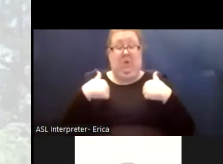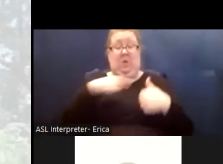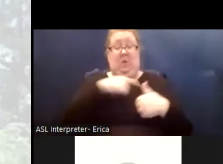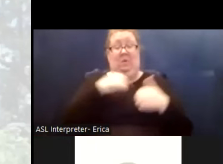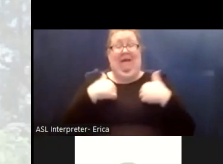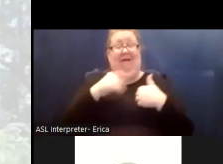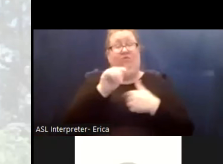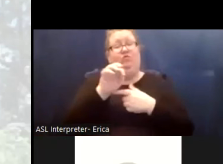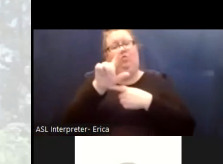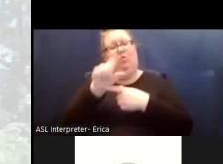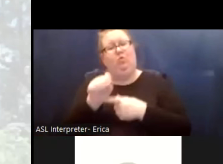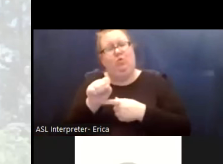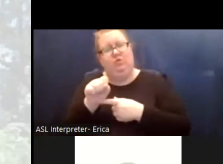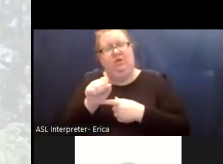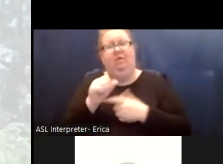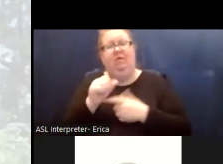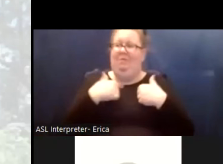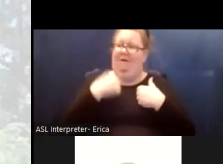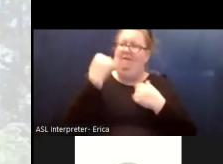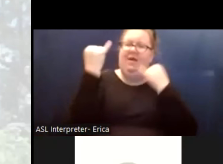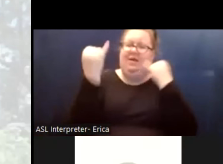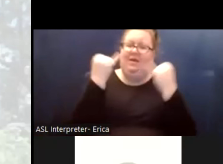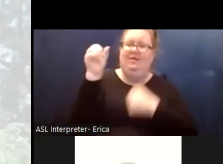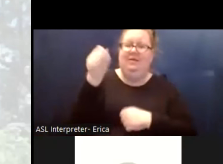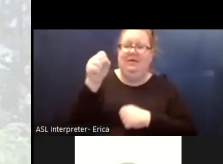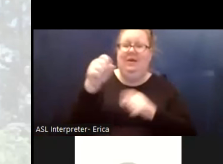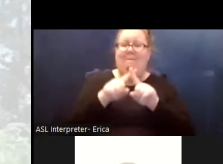some tools and ideas, but